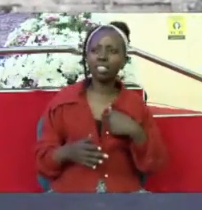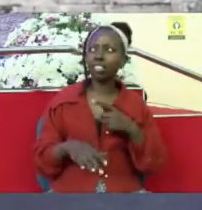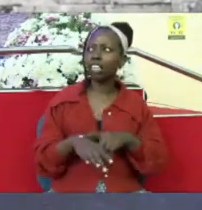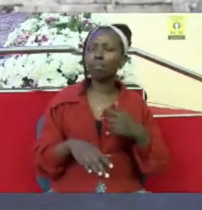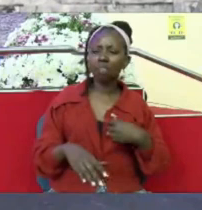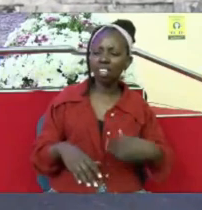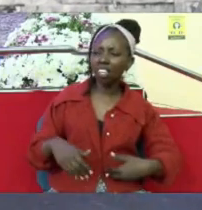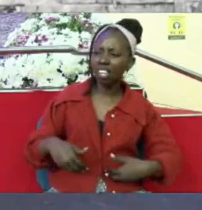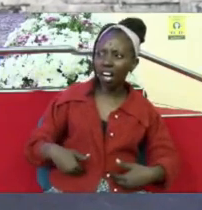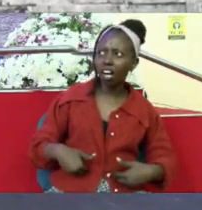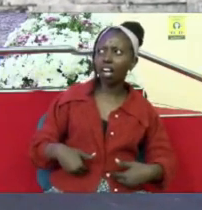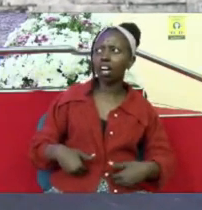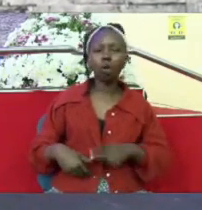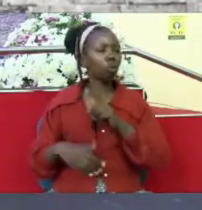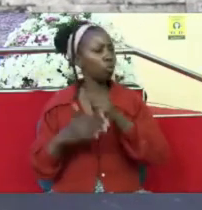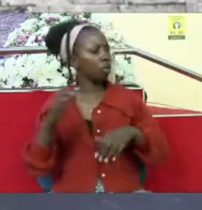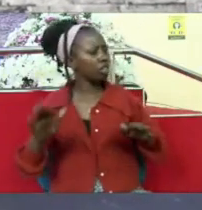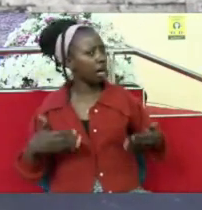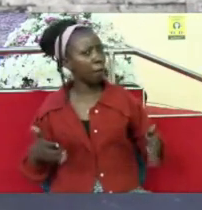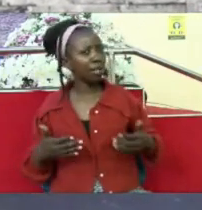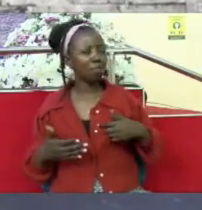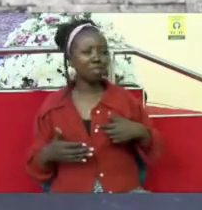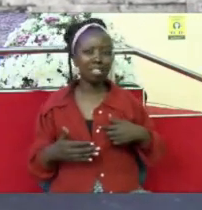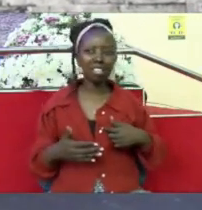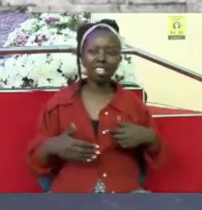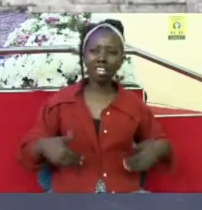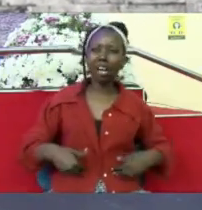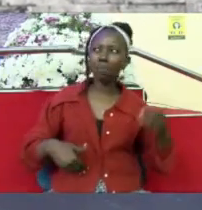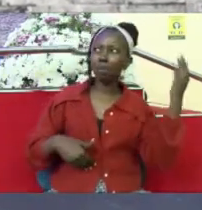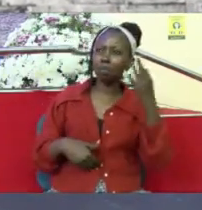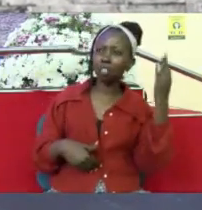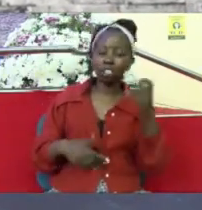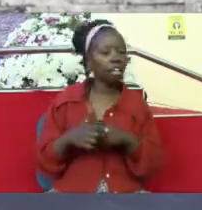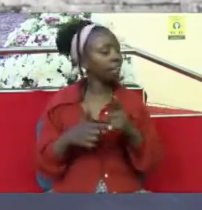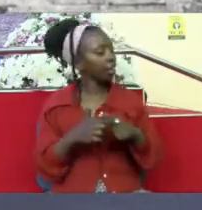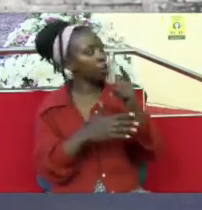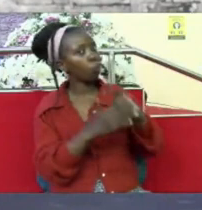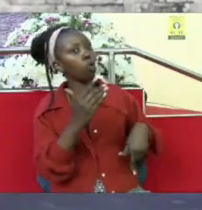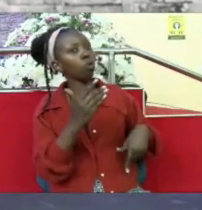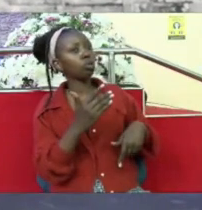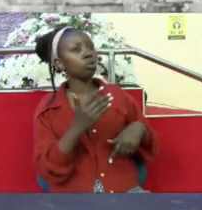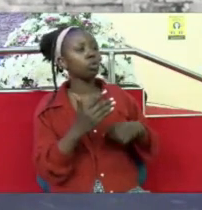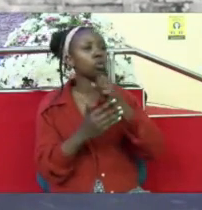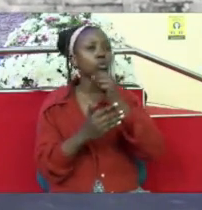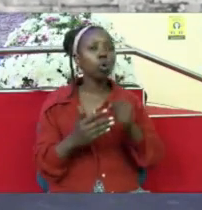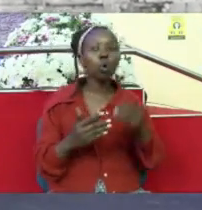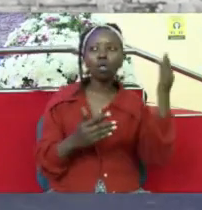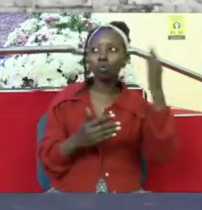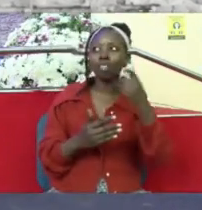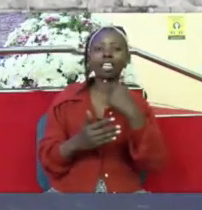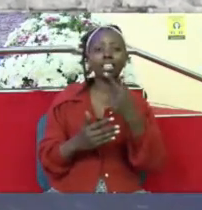what happened. Nini ilifanyika? When I was young I was preaching. Nilikuwa mdogo nilikuwa nahubiri. So the old preacher told these other men when he